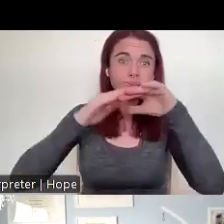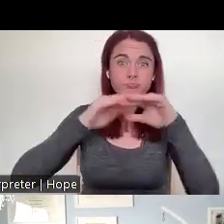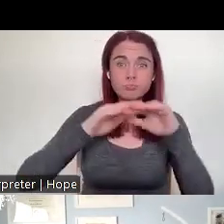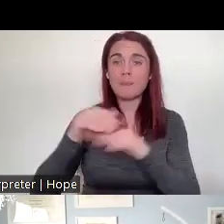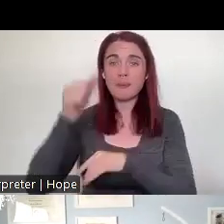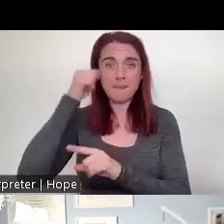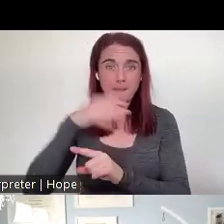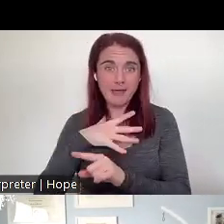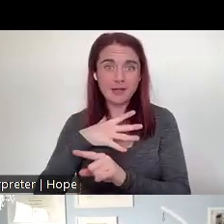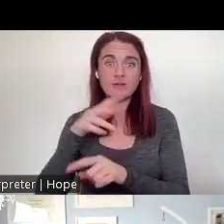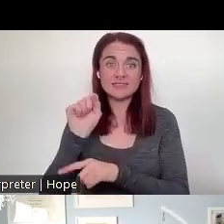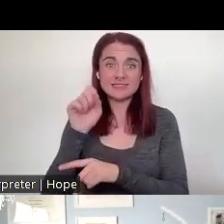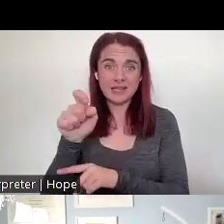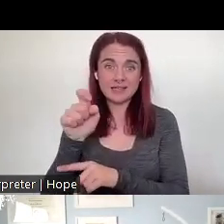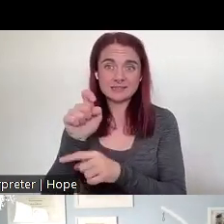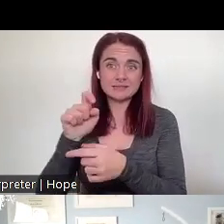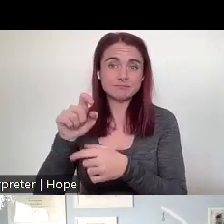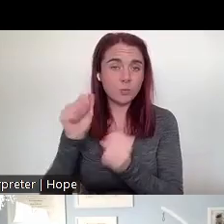women.